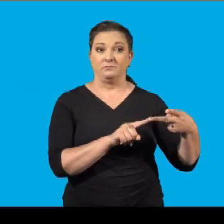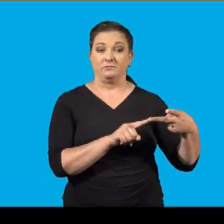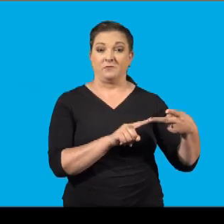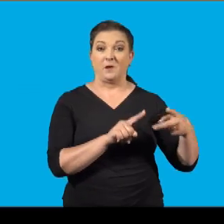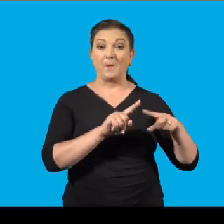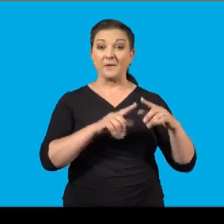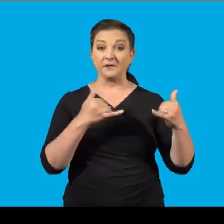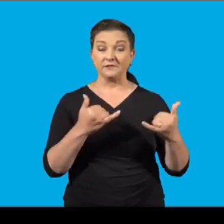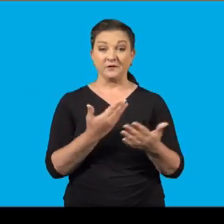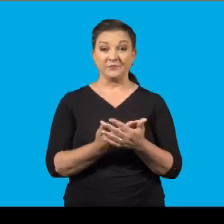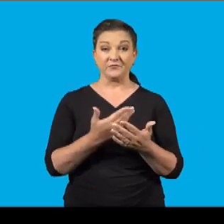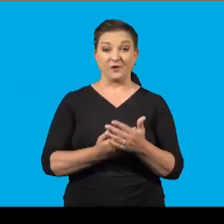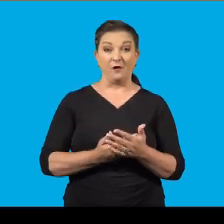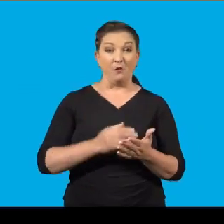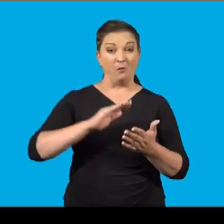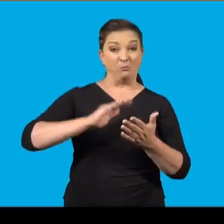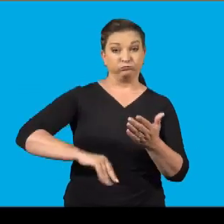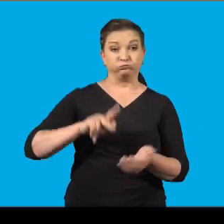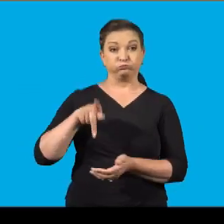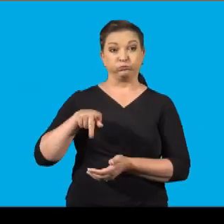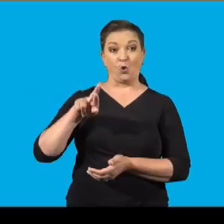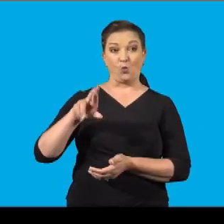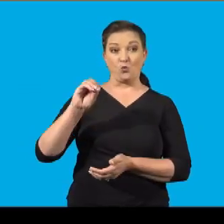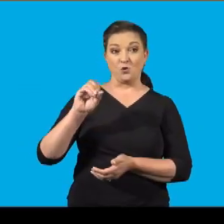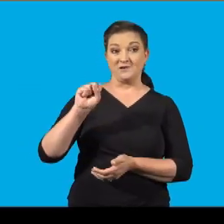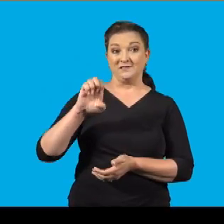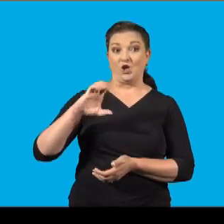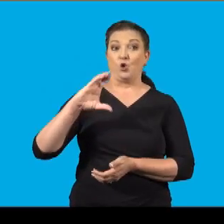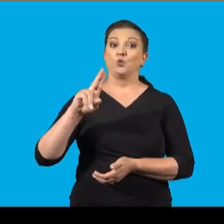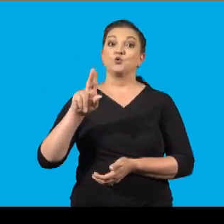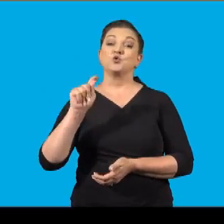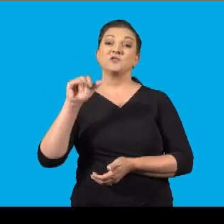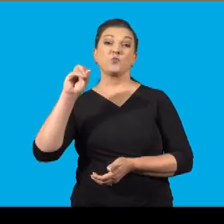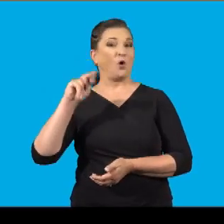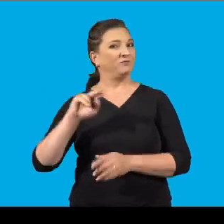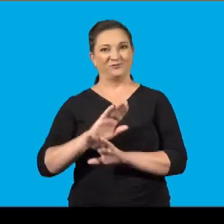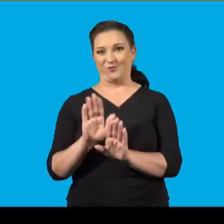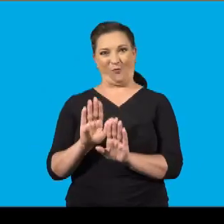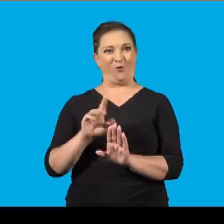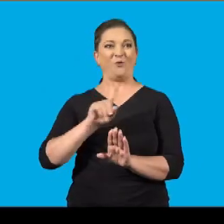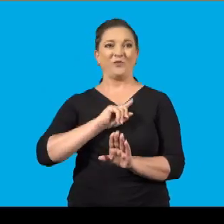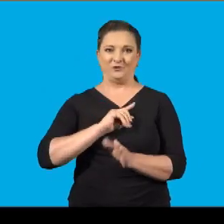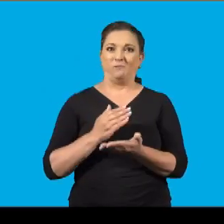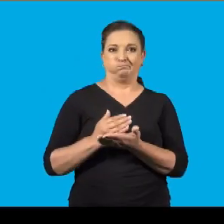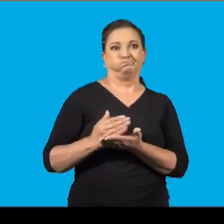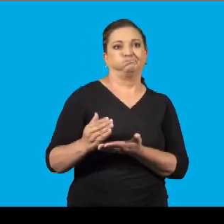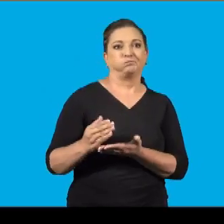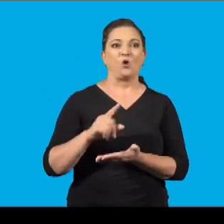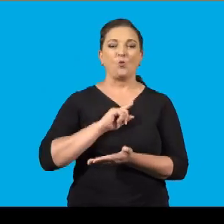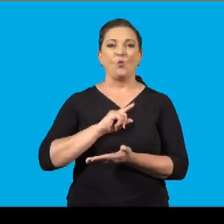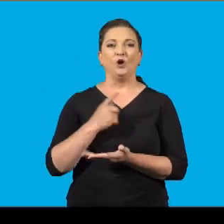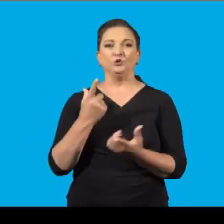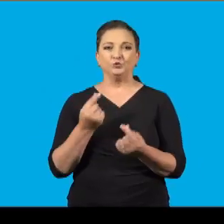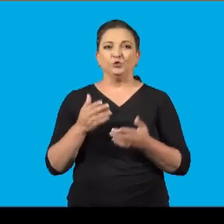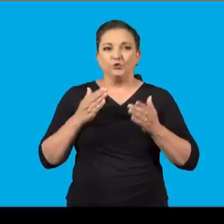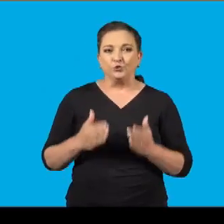from prosecution. That's very important for perpetrators who would give testimony on human rights violations